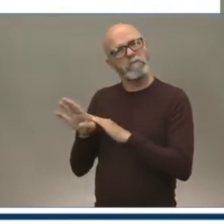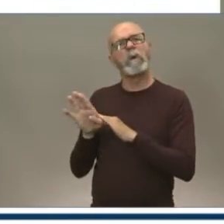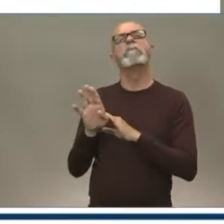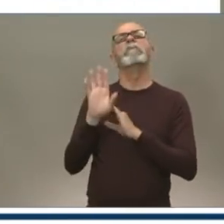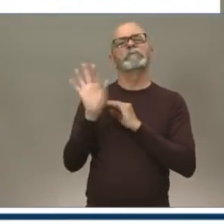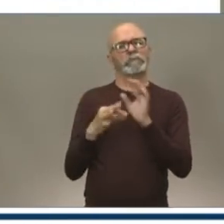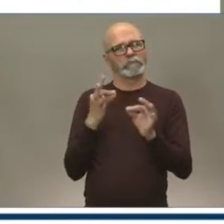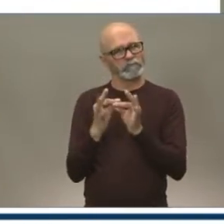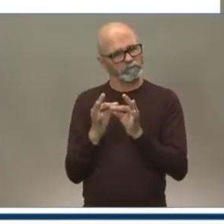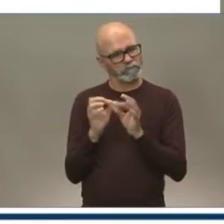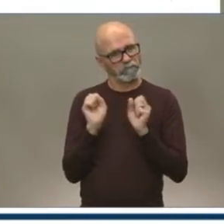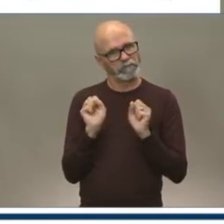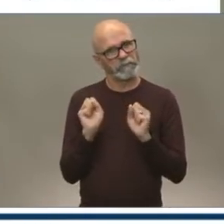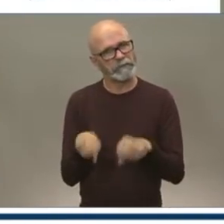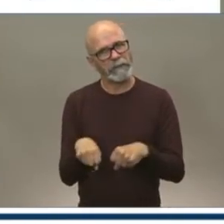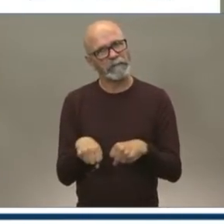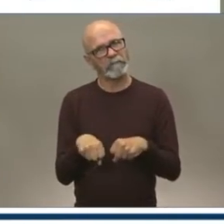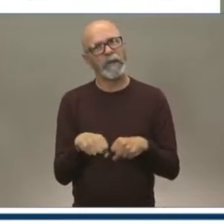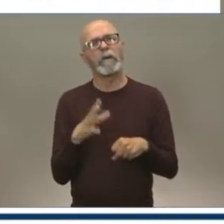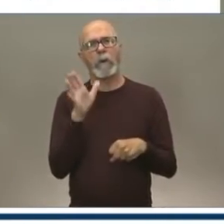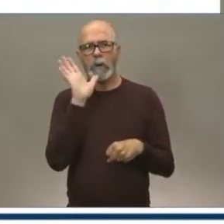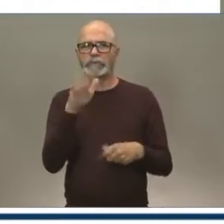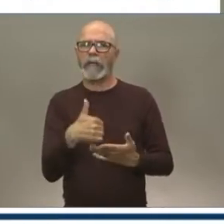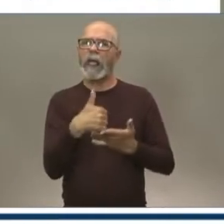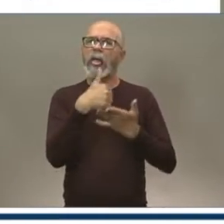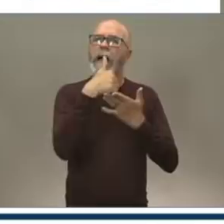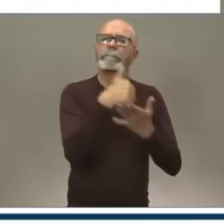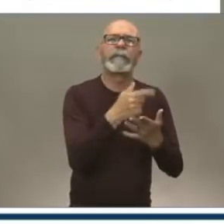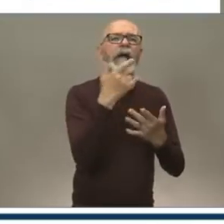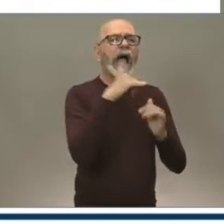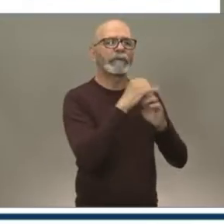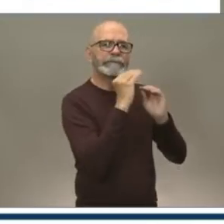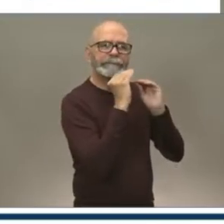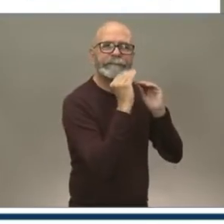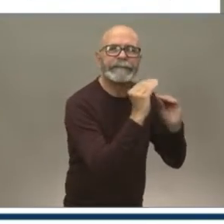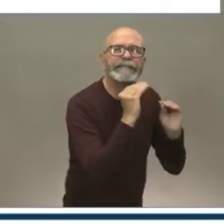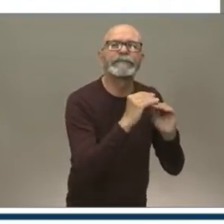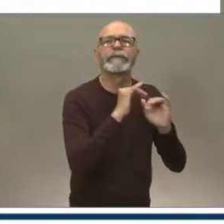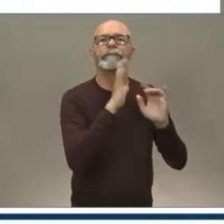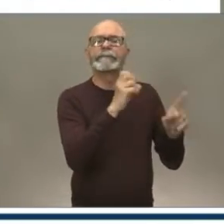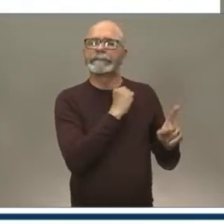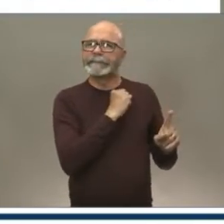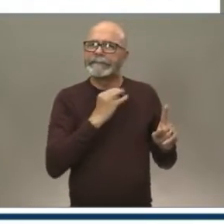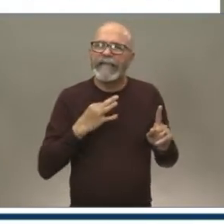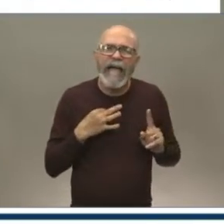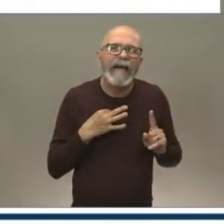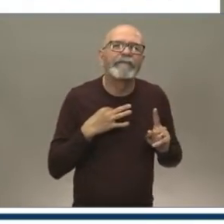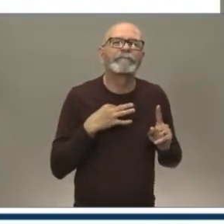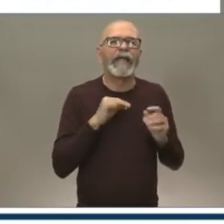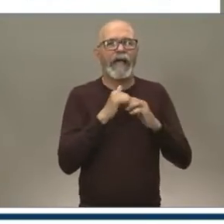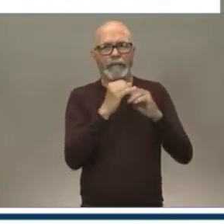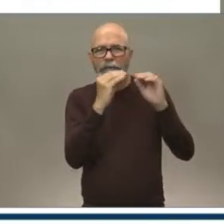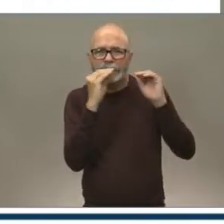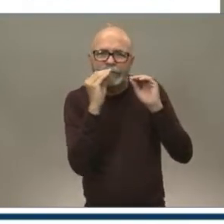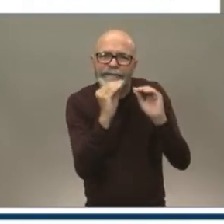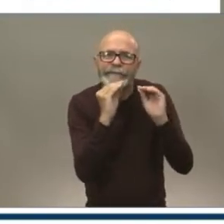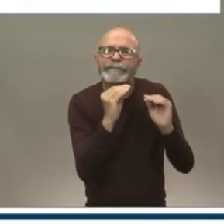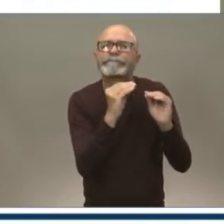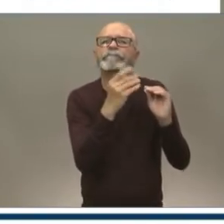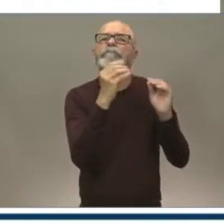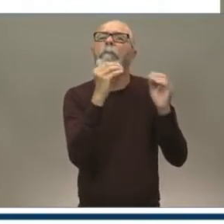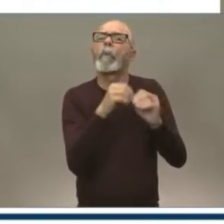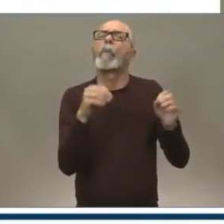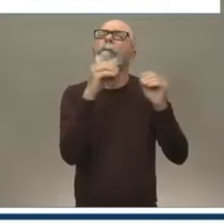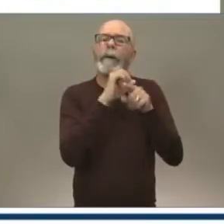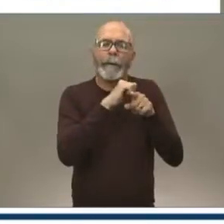provide, and we'll help them with kind of train the trainer model, train their staff, and doing regular testing, not on a daily basis,